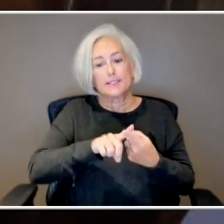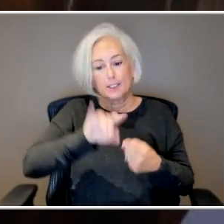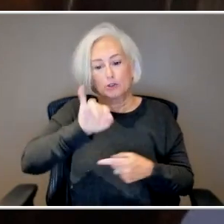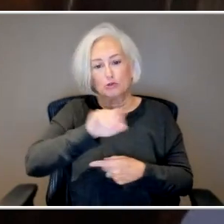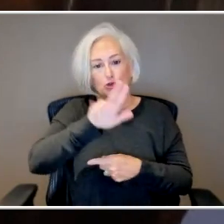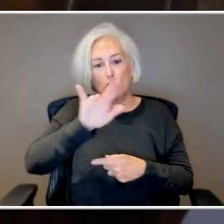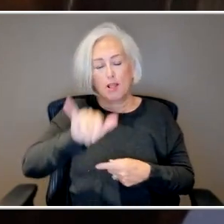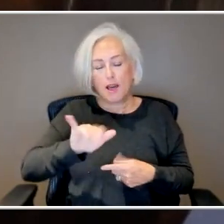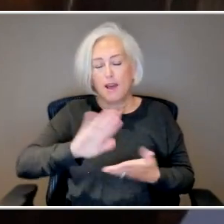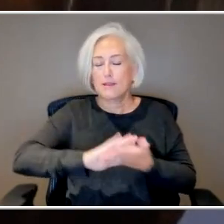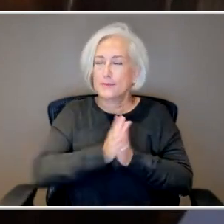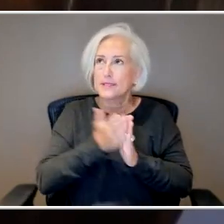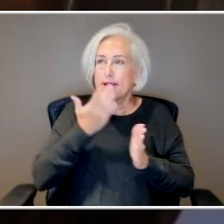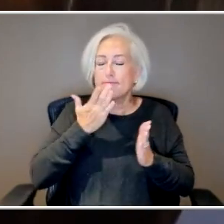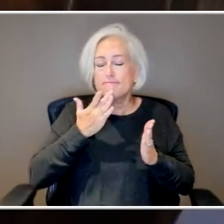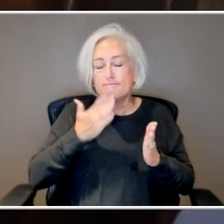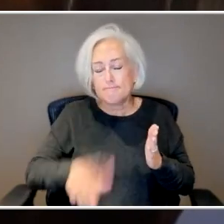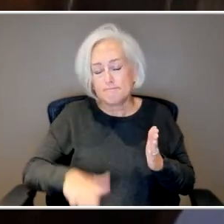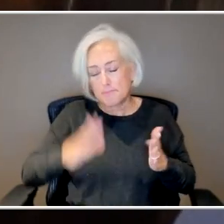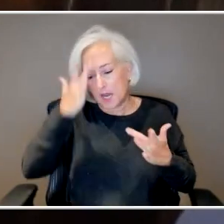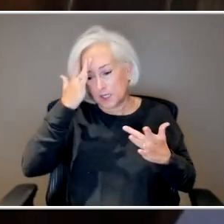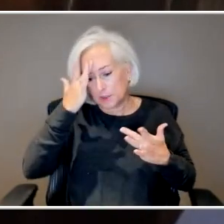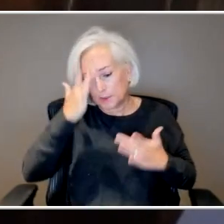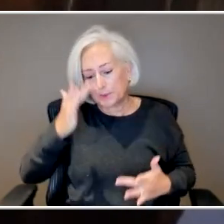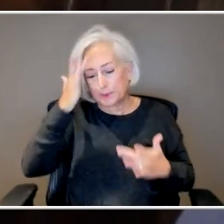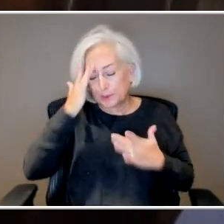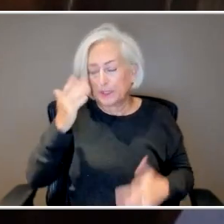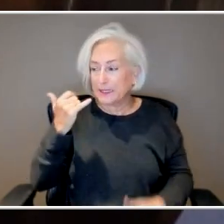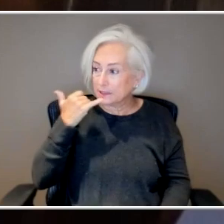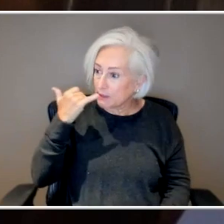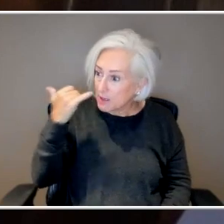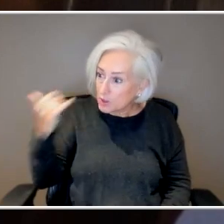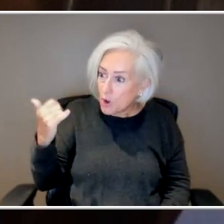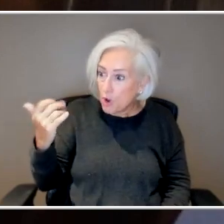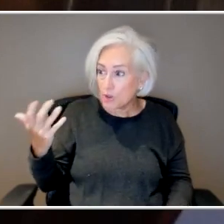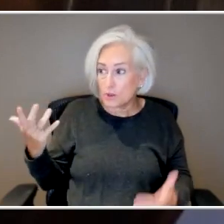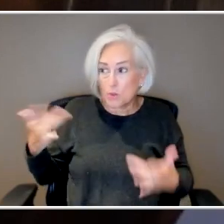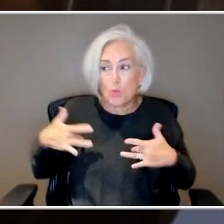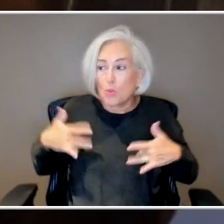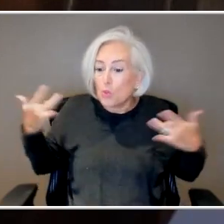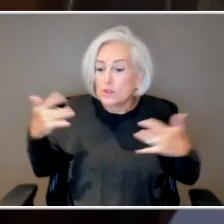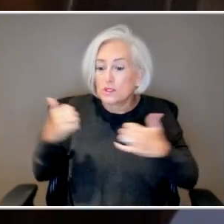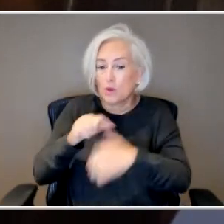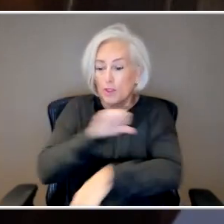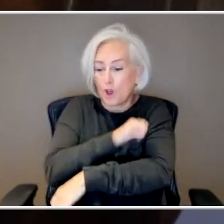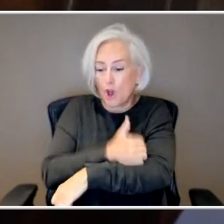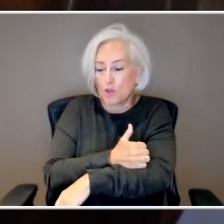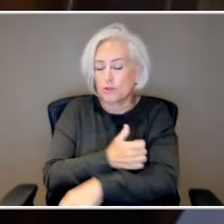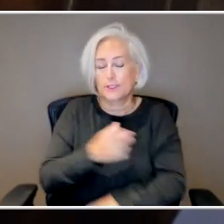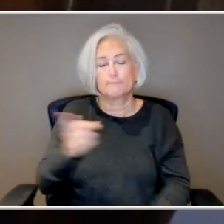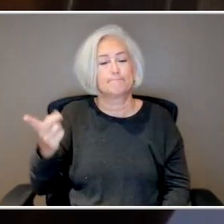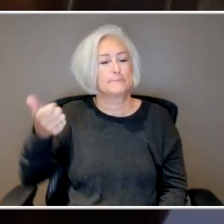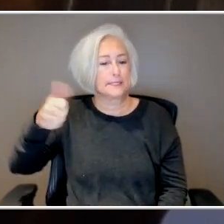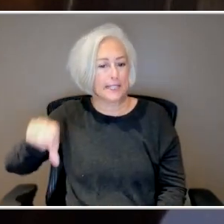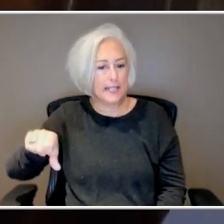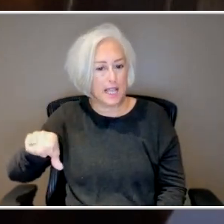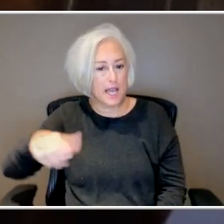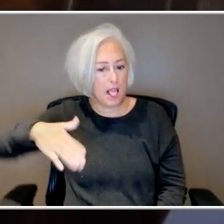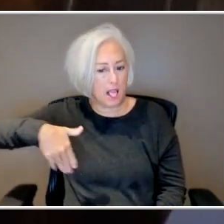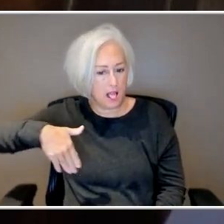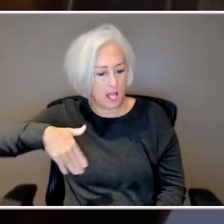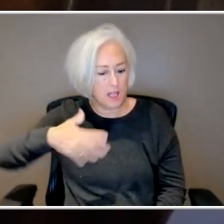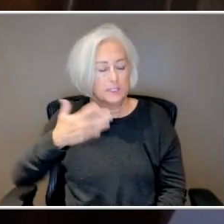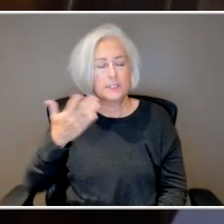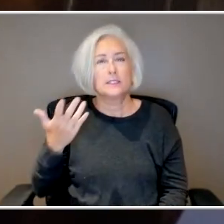bad. And I called again and said, where are we in the authorization? And it didn't get authorized. And so I